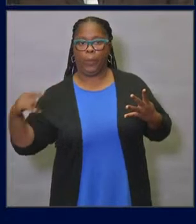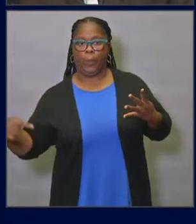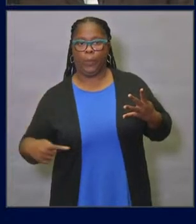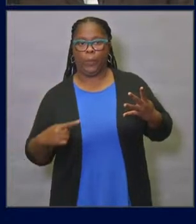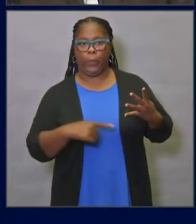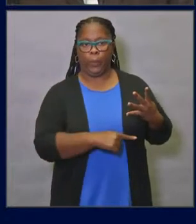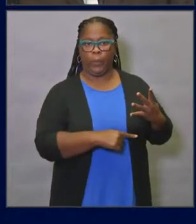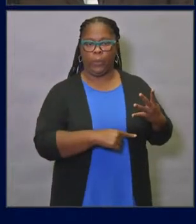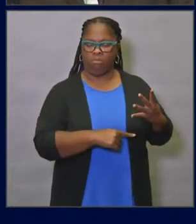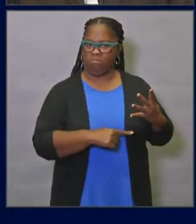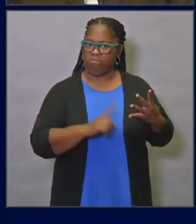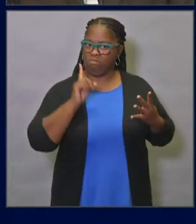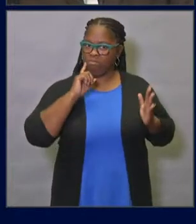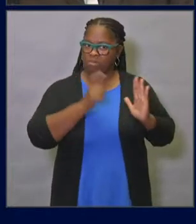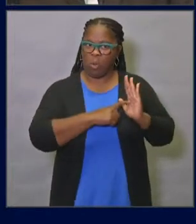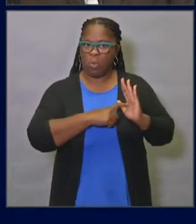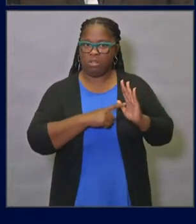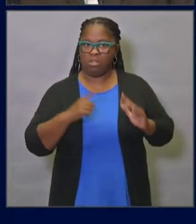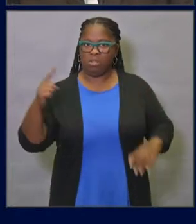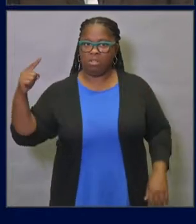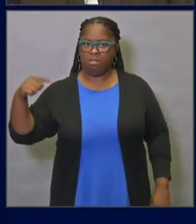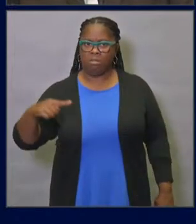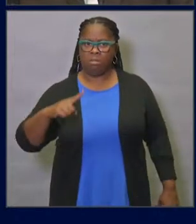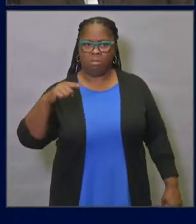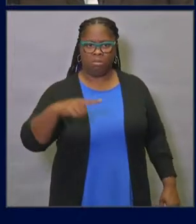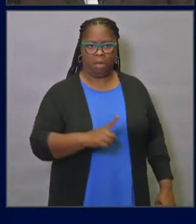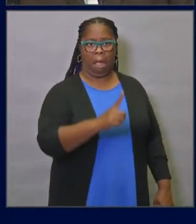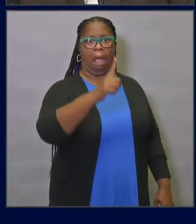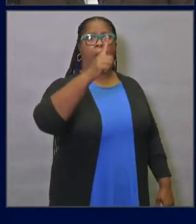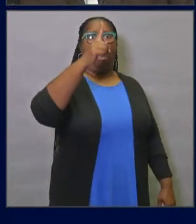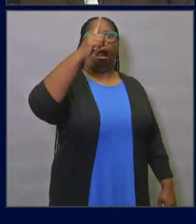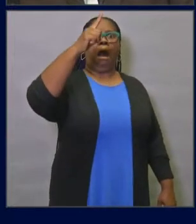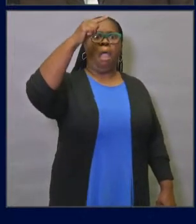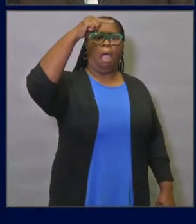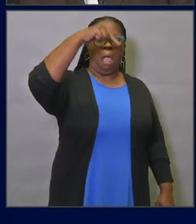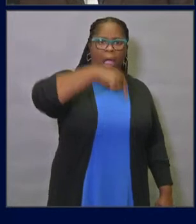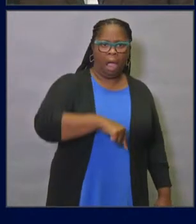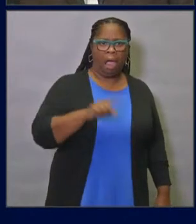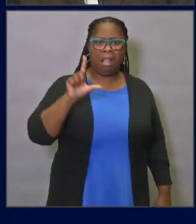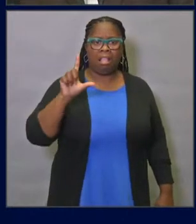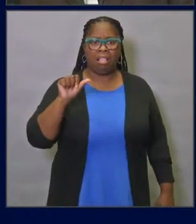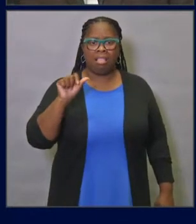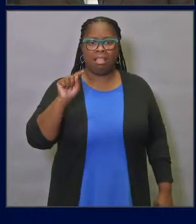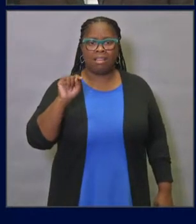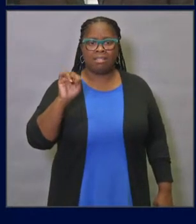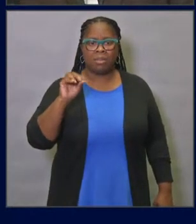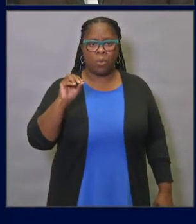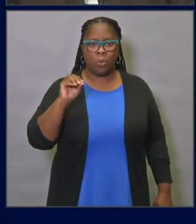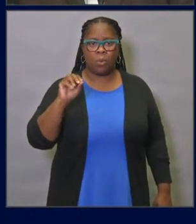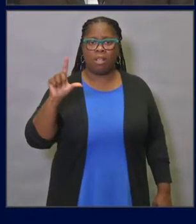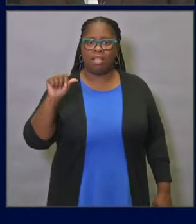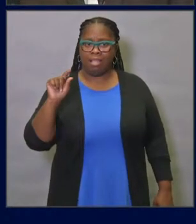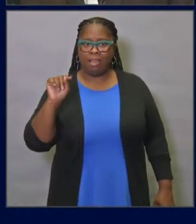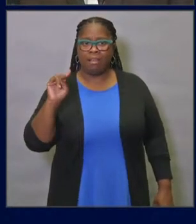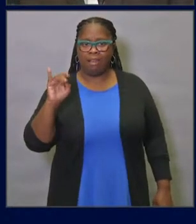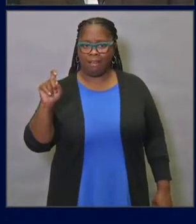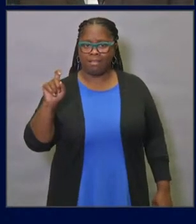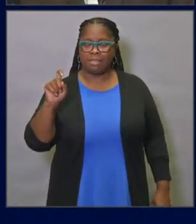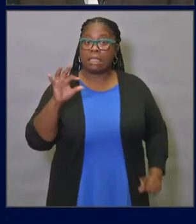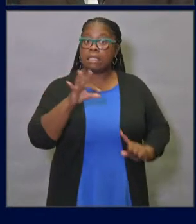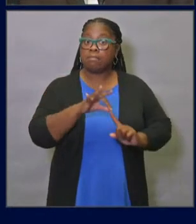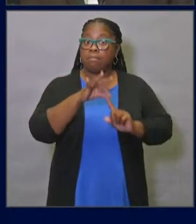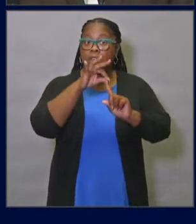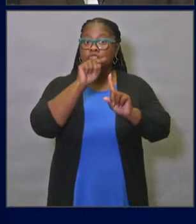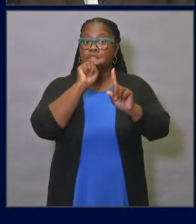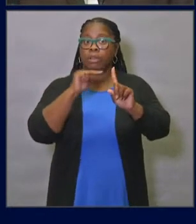disproportionate impact of COVID-19 infections among Latino or Latinx residents, particularly through the month of July. However,